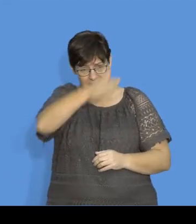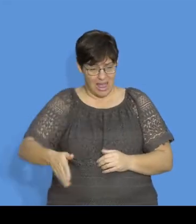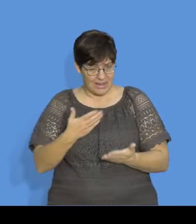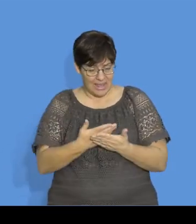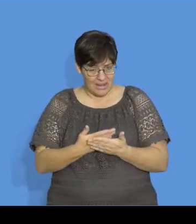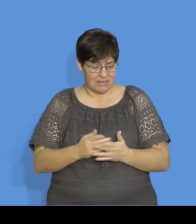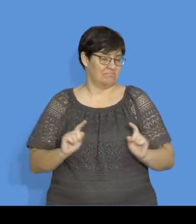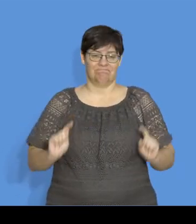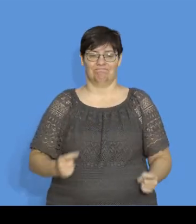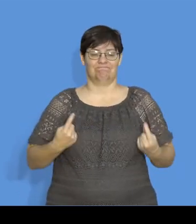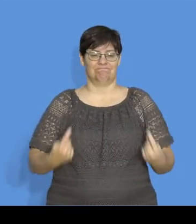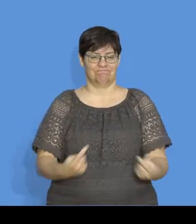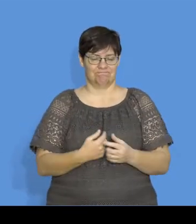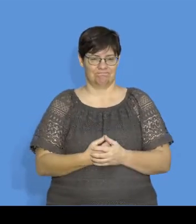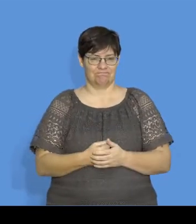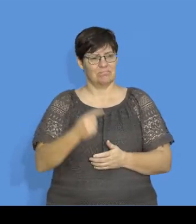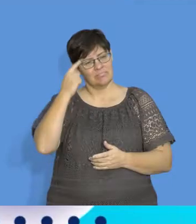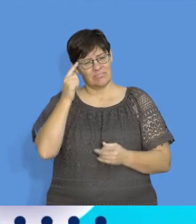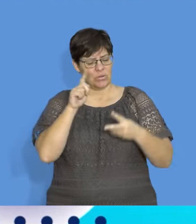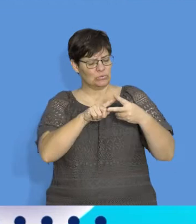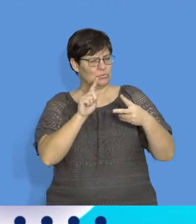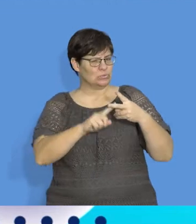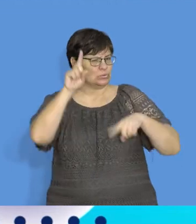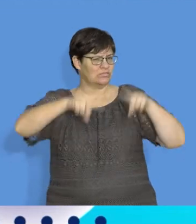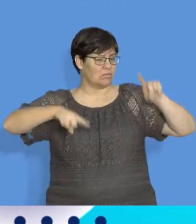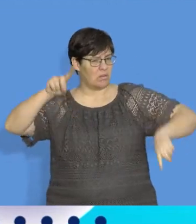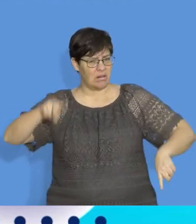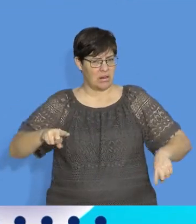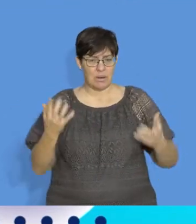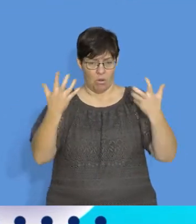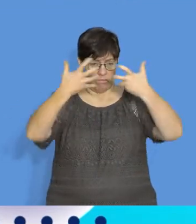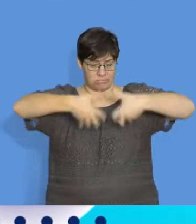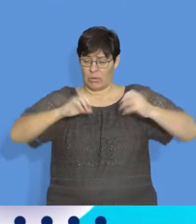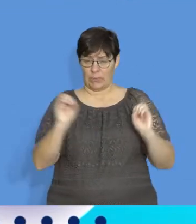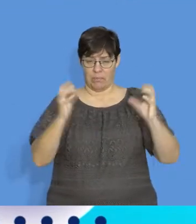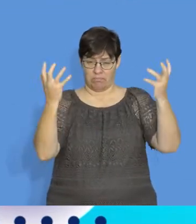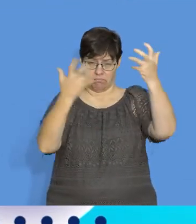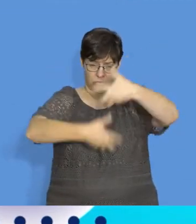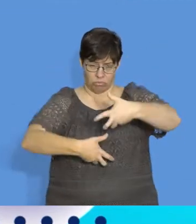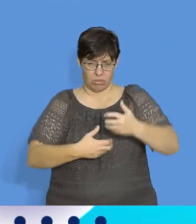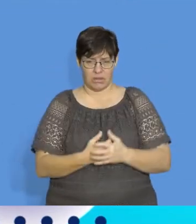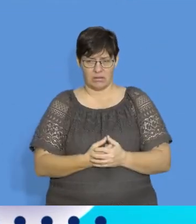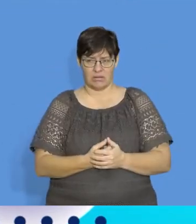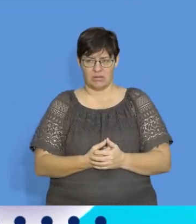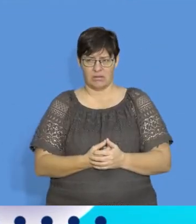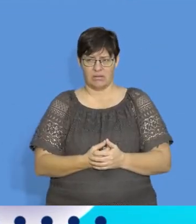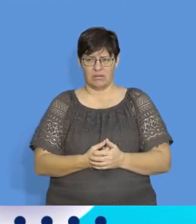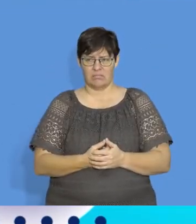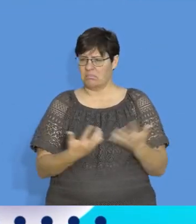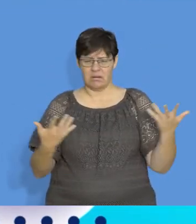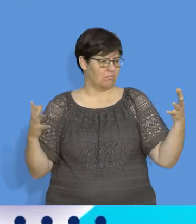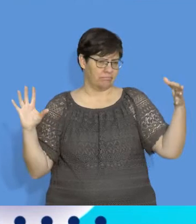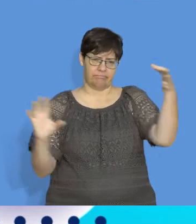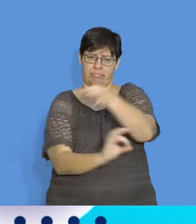then? I cannot draw a line. Can you think of two variables with no correlation? It's like